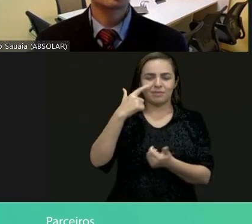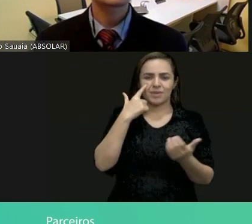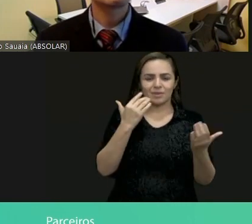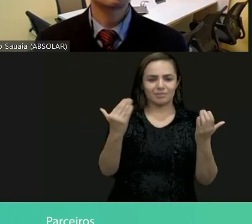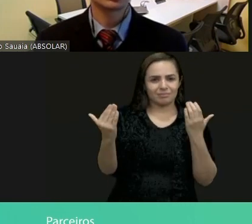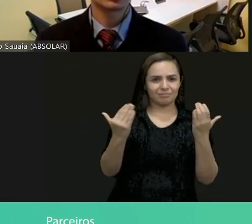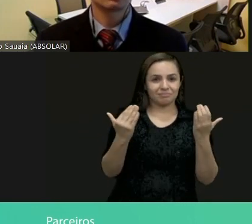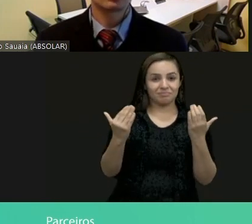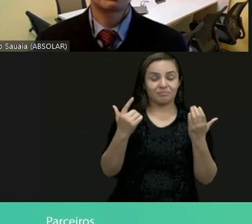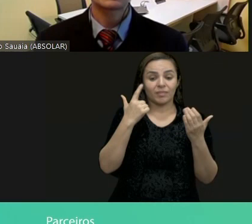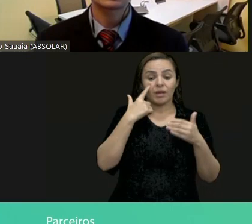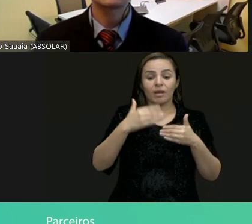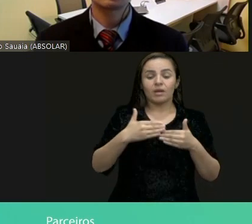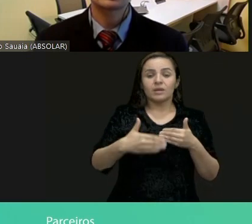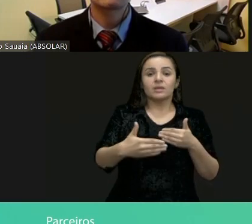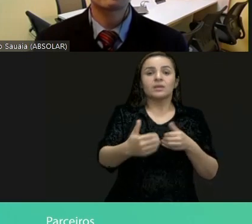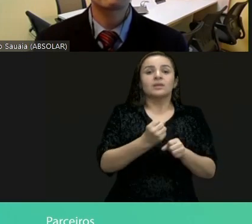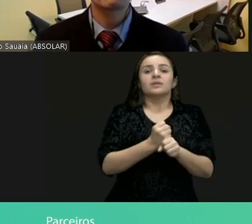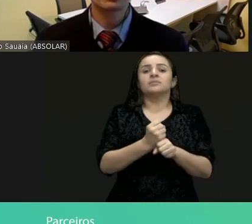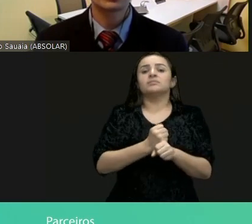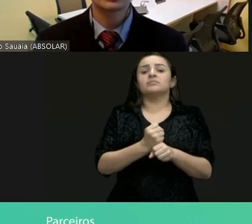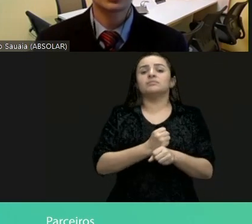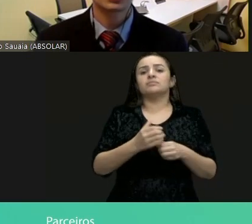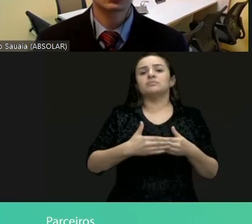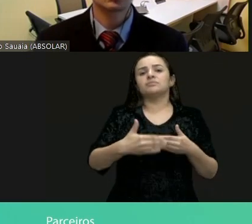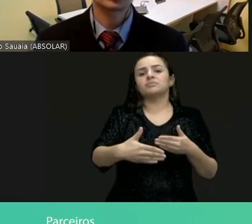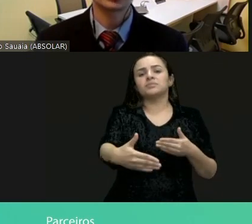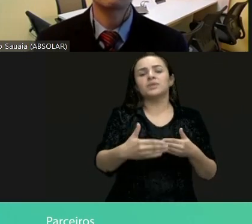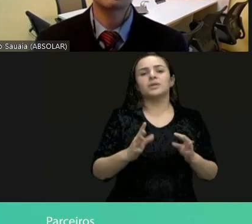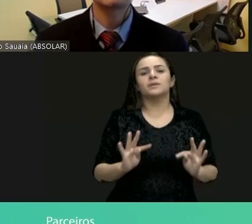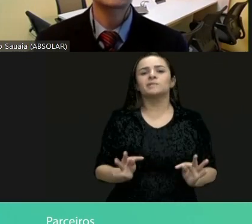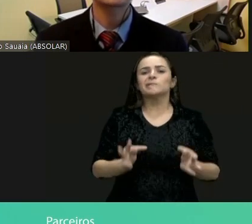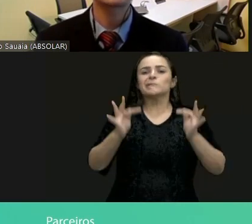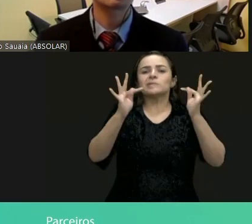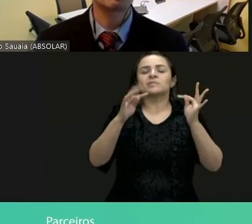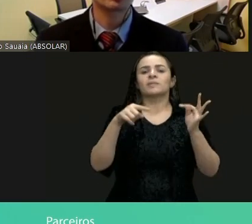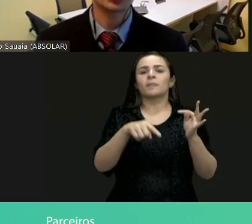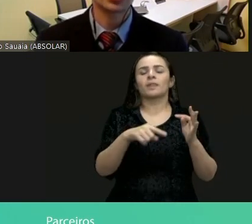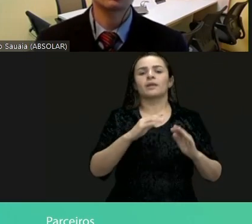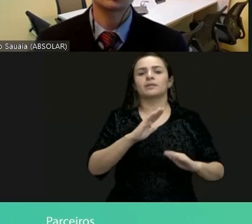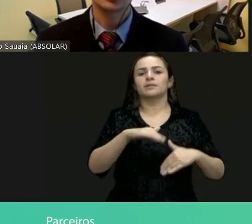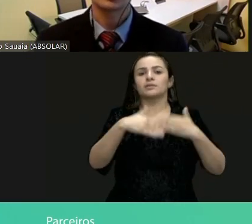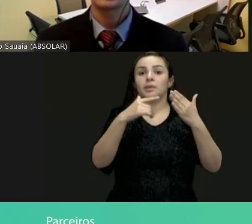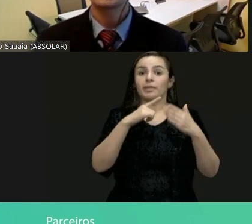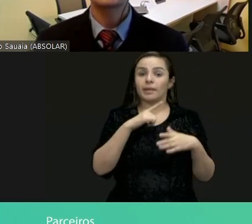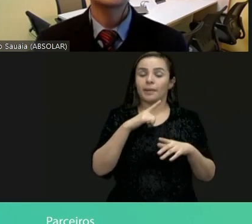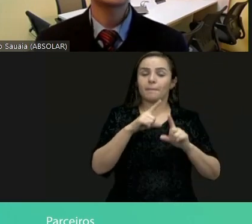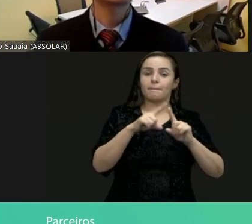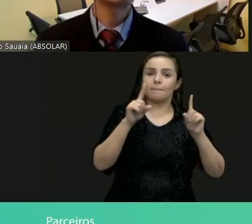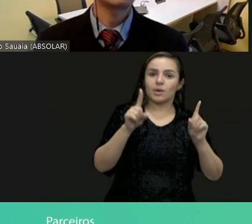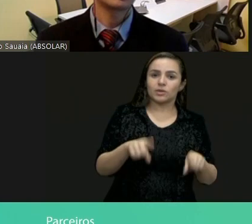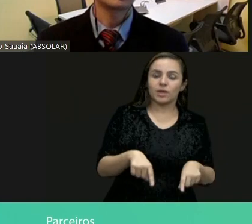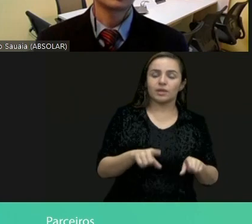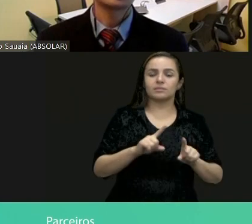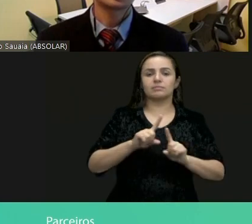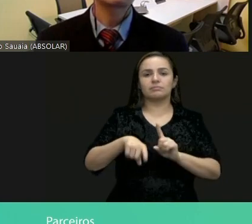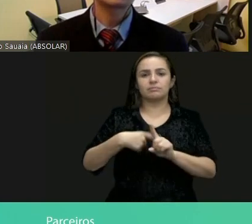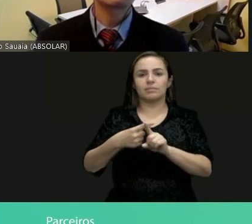world, and we look at the next few years thinking about the development of this technology and